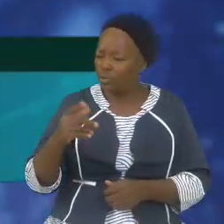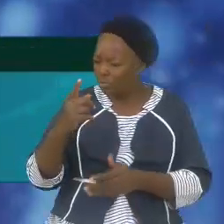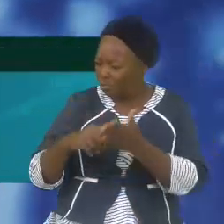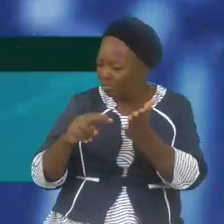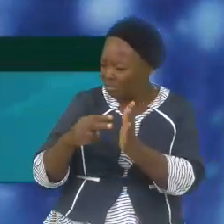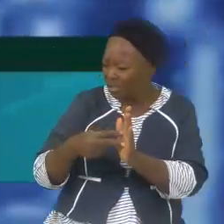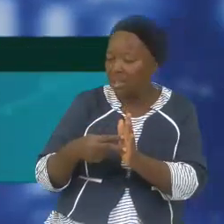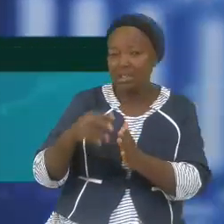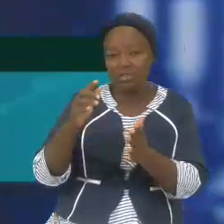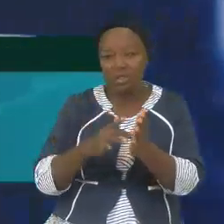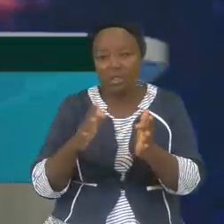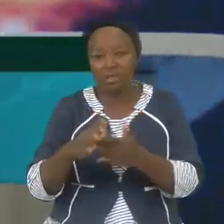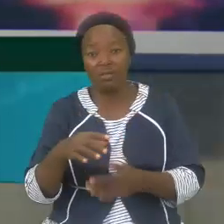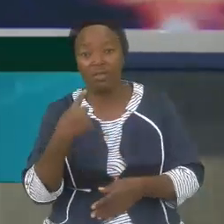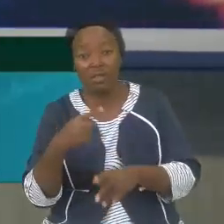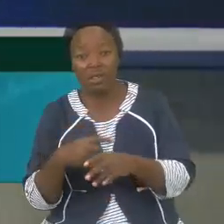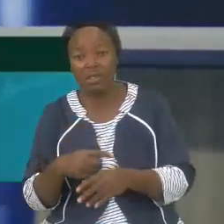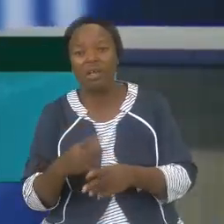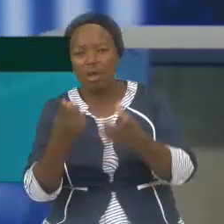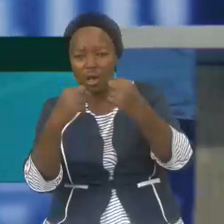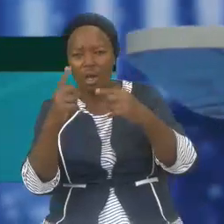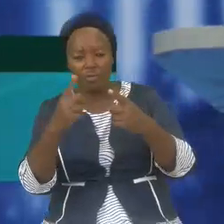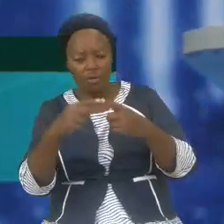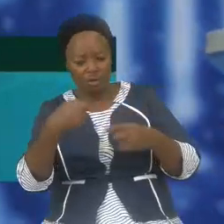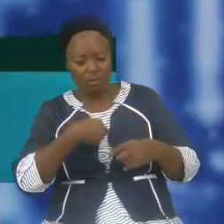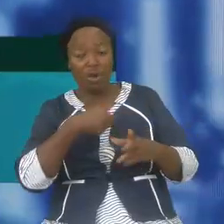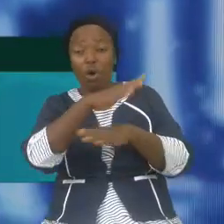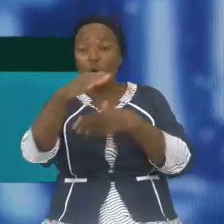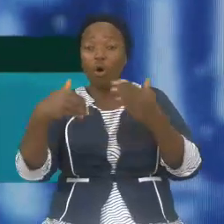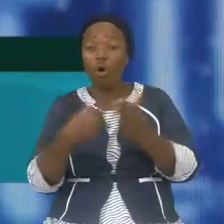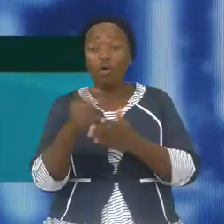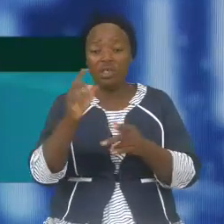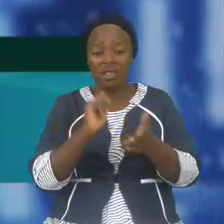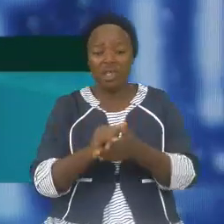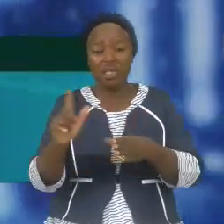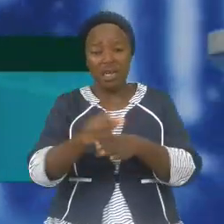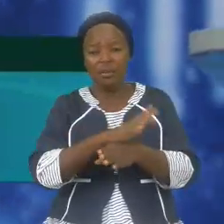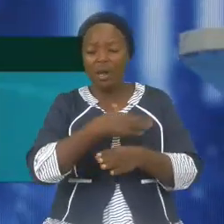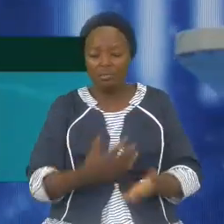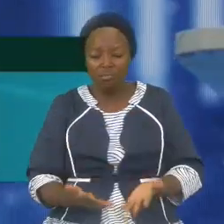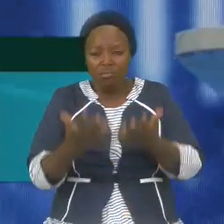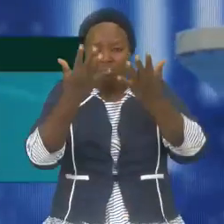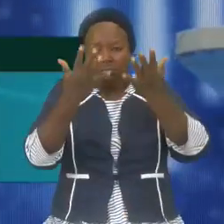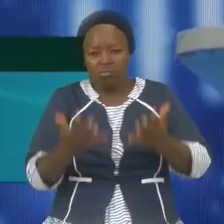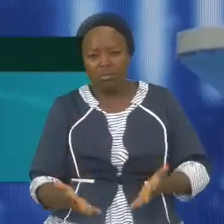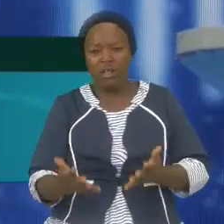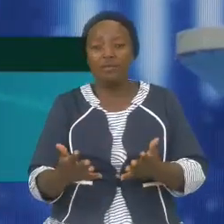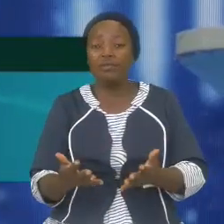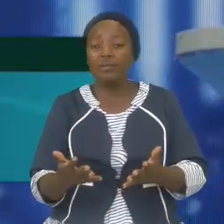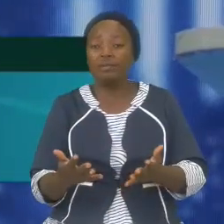said, come unto me, all ye that labor and are heavy laden, and